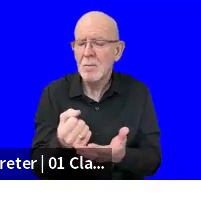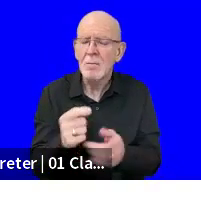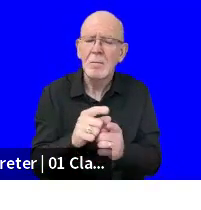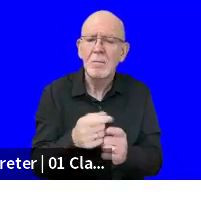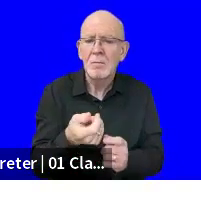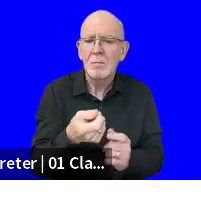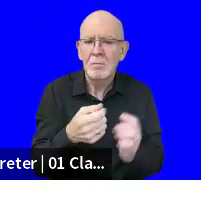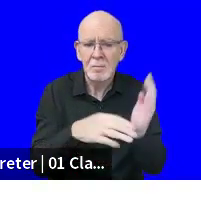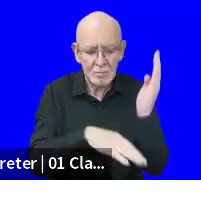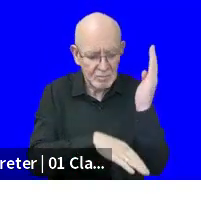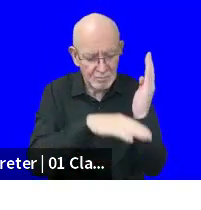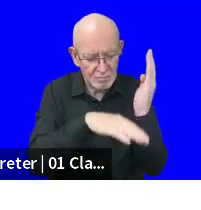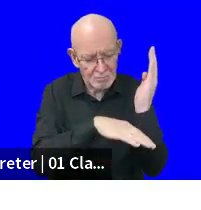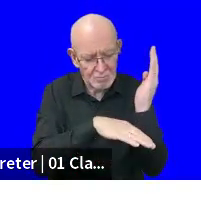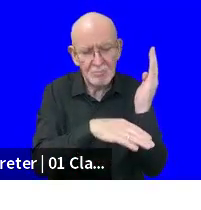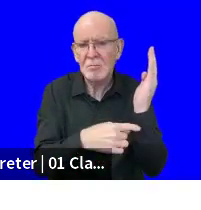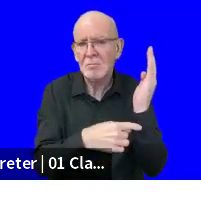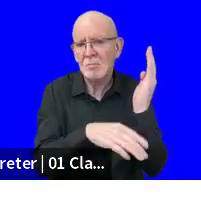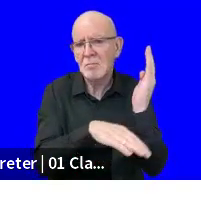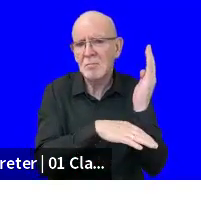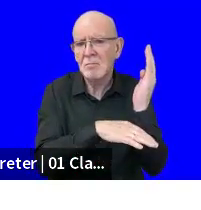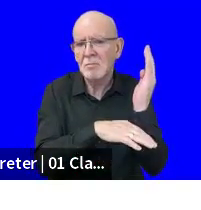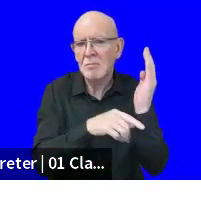But if we have an estimate of the